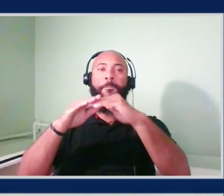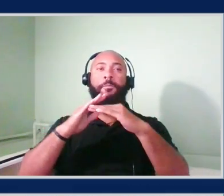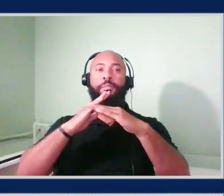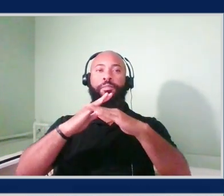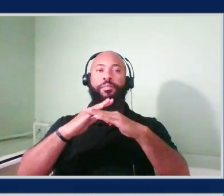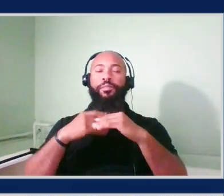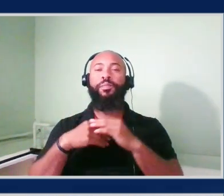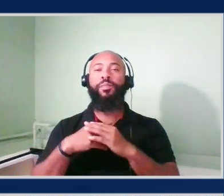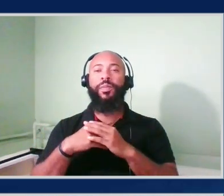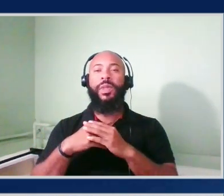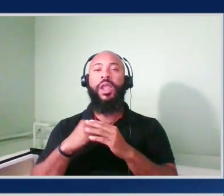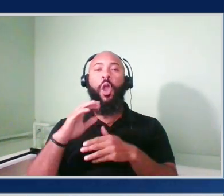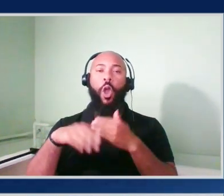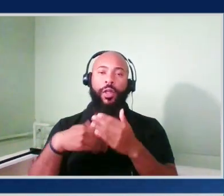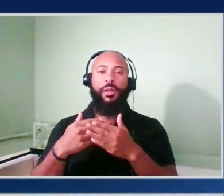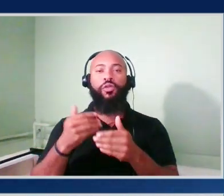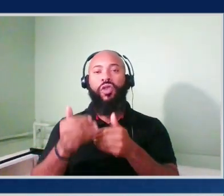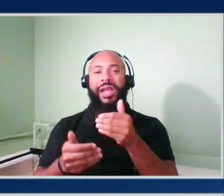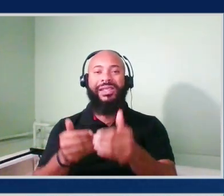all the processes and